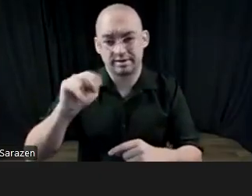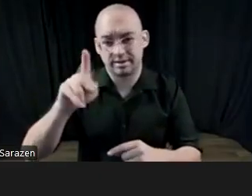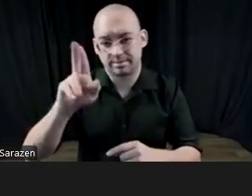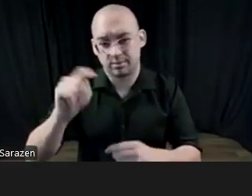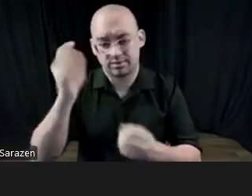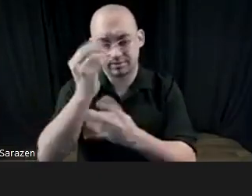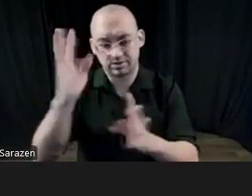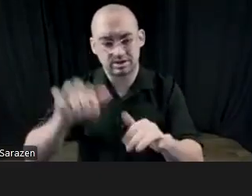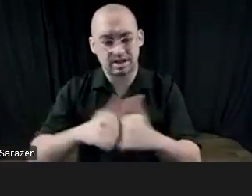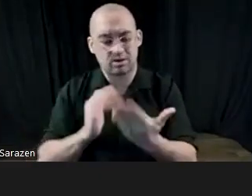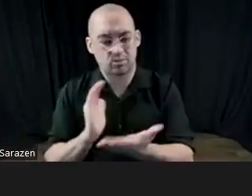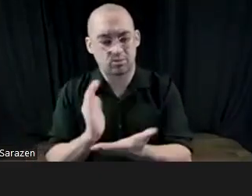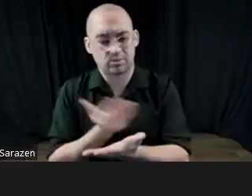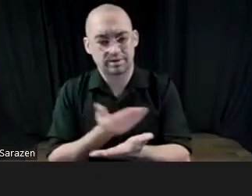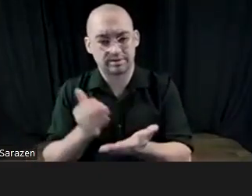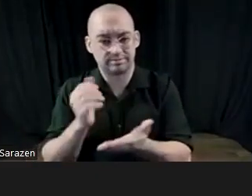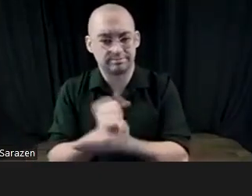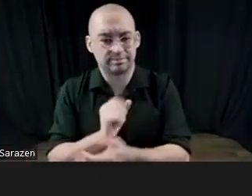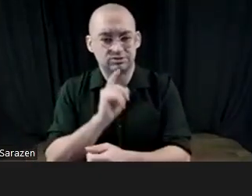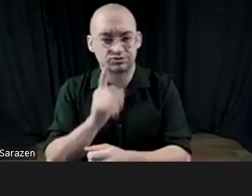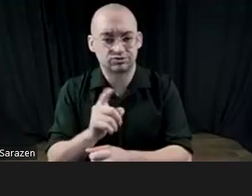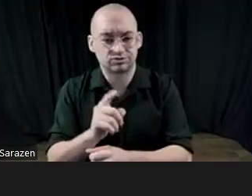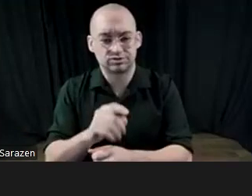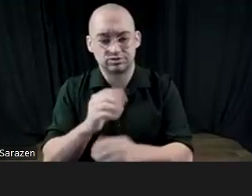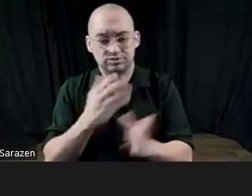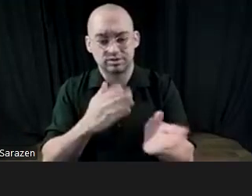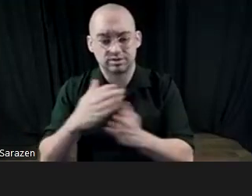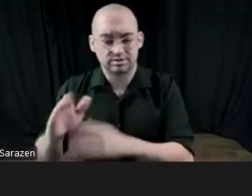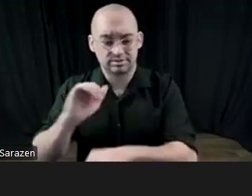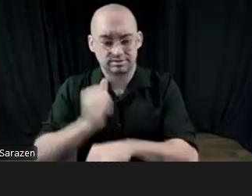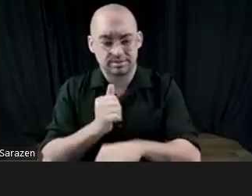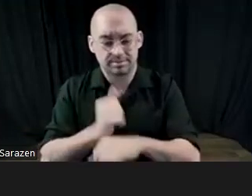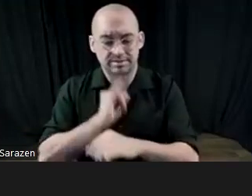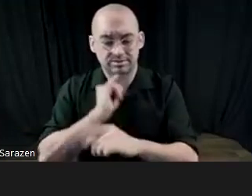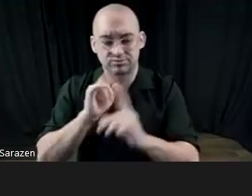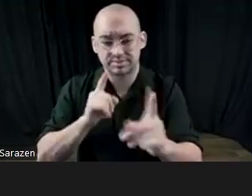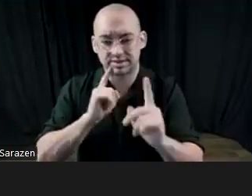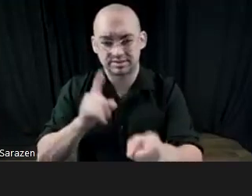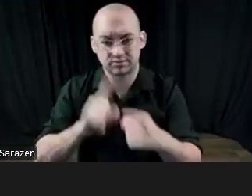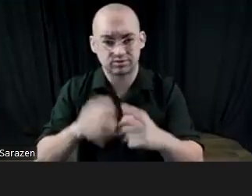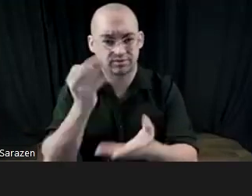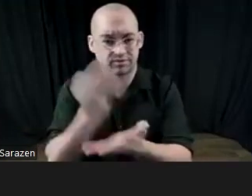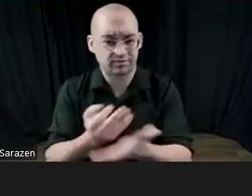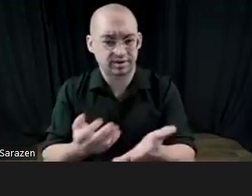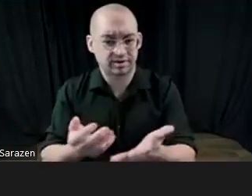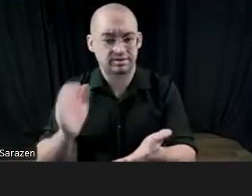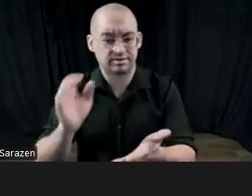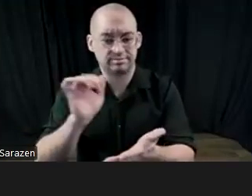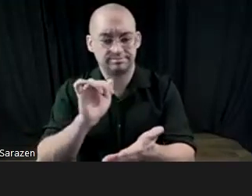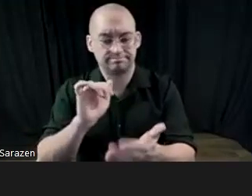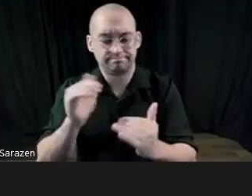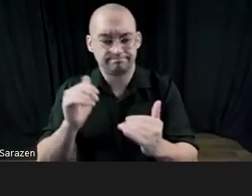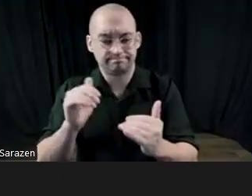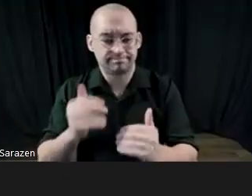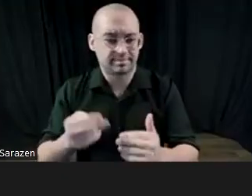do we ensure that the strategies we put in place in BHSA are responsive to the fact that that's heightened even more